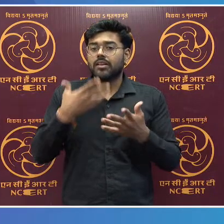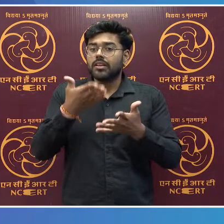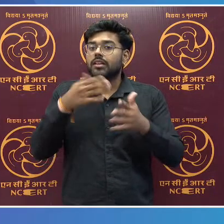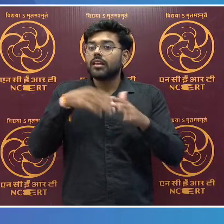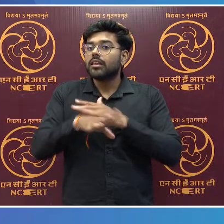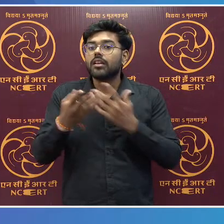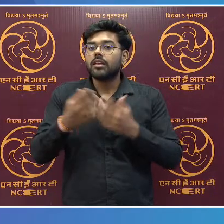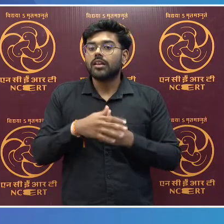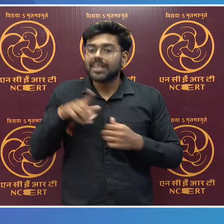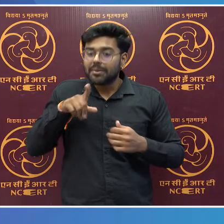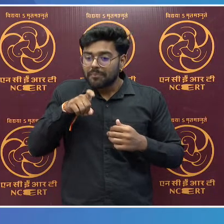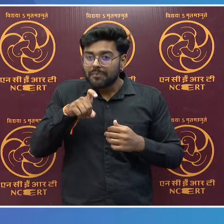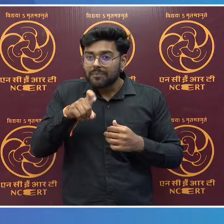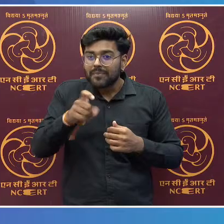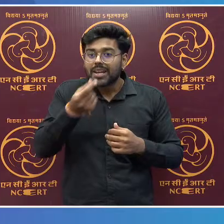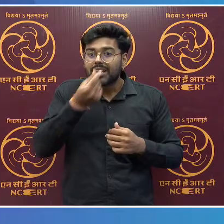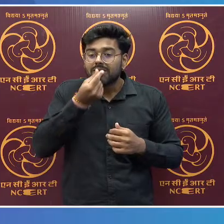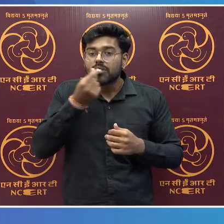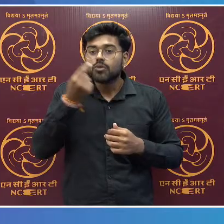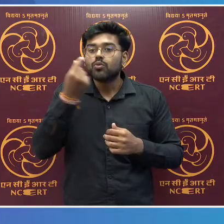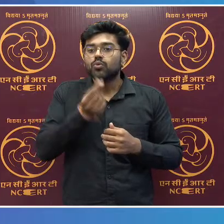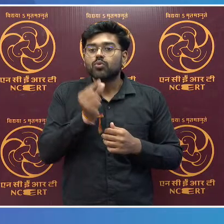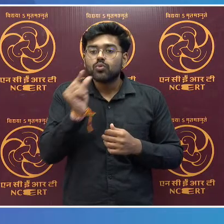are the medicines that are used